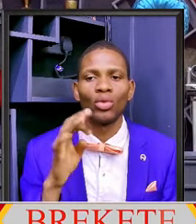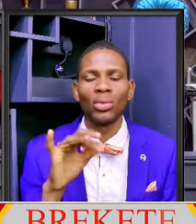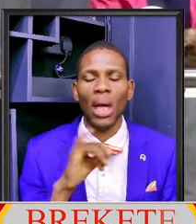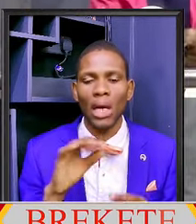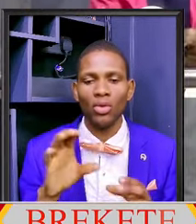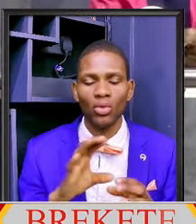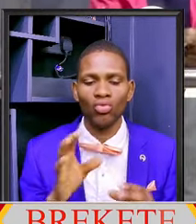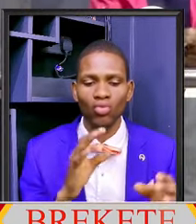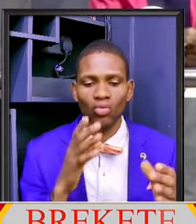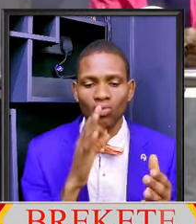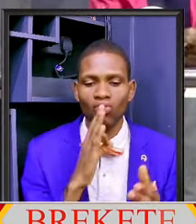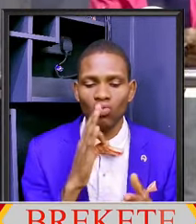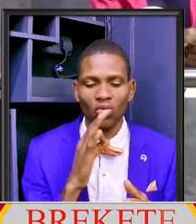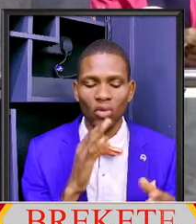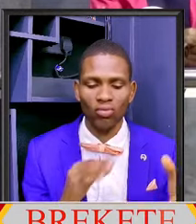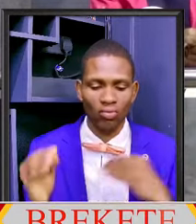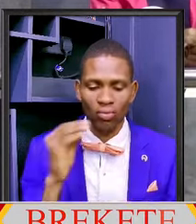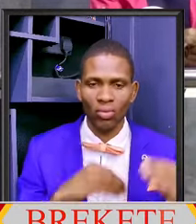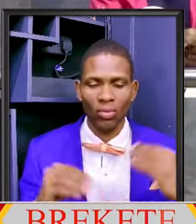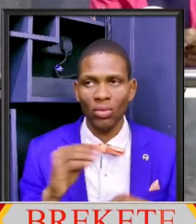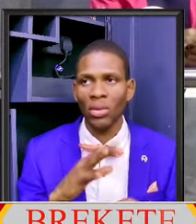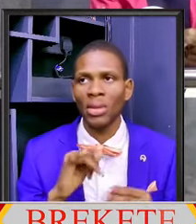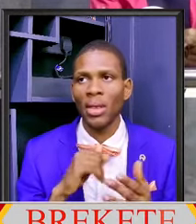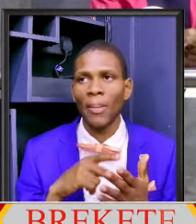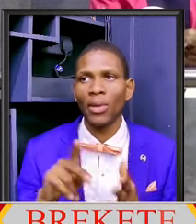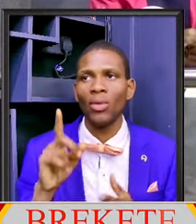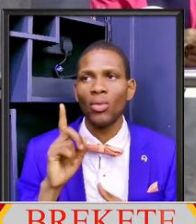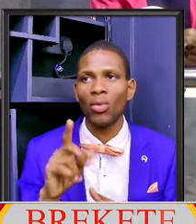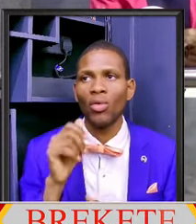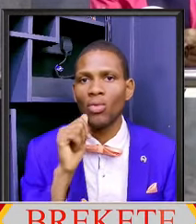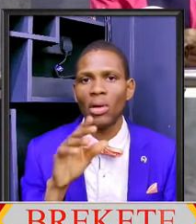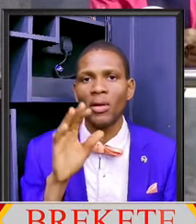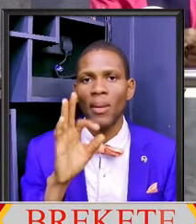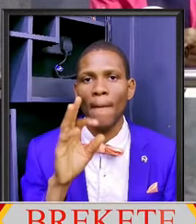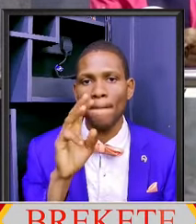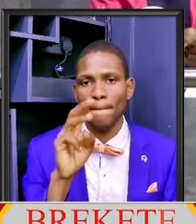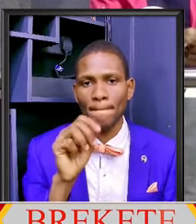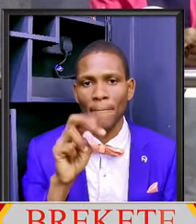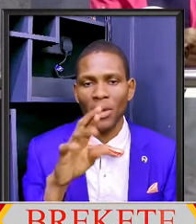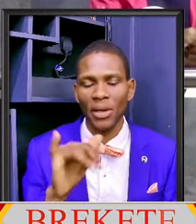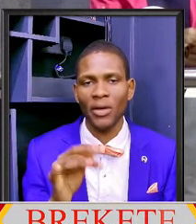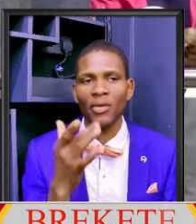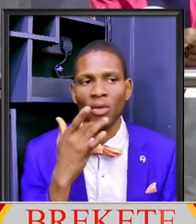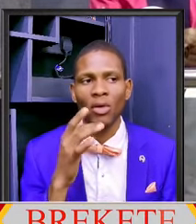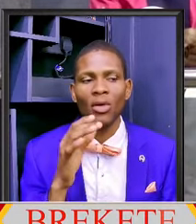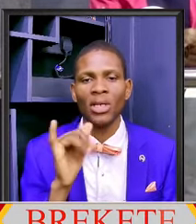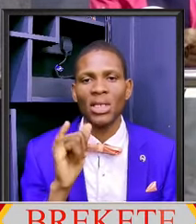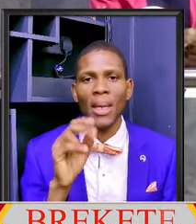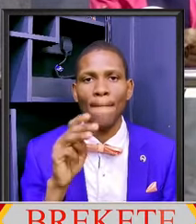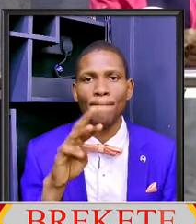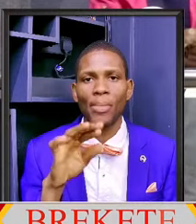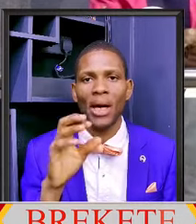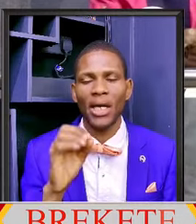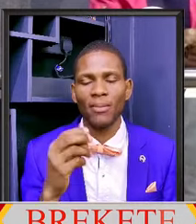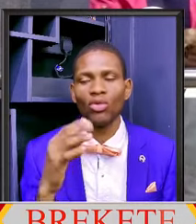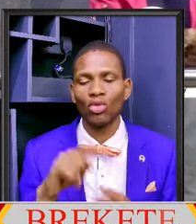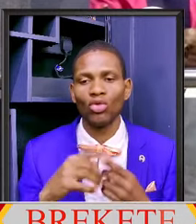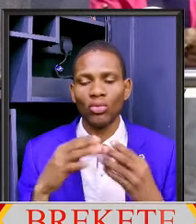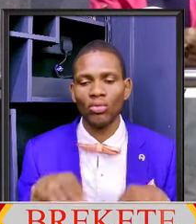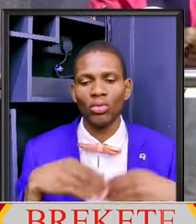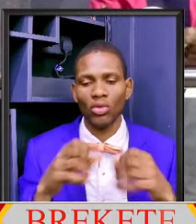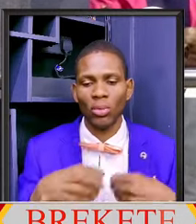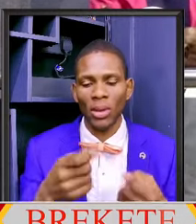contribution. And I pay one Mary Favour Ibrahim to supply me the things I will